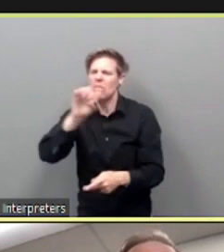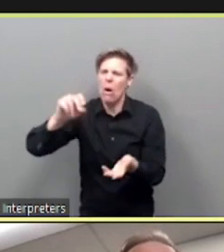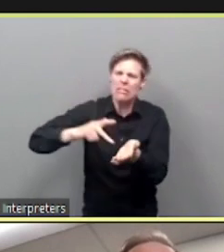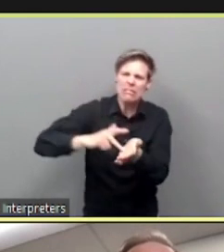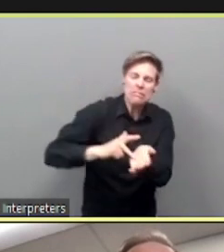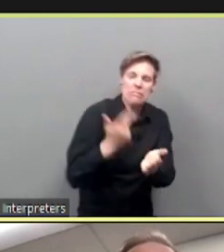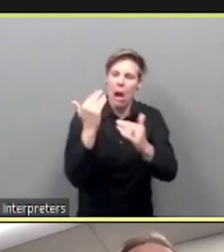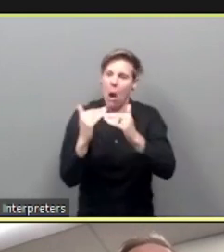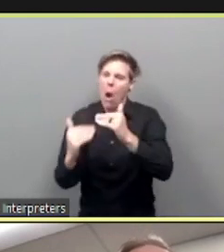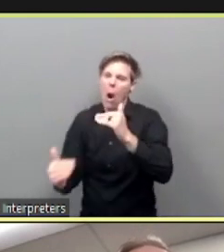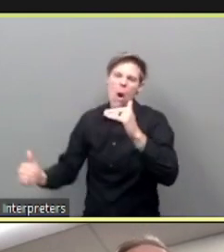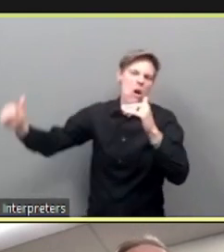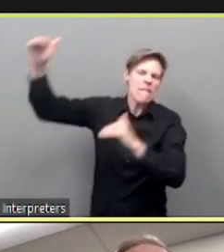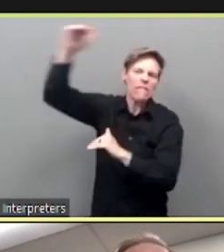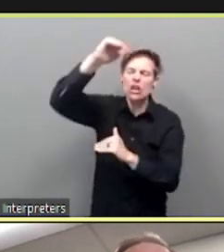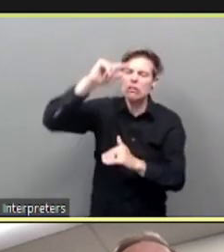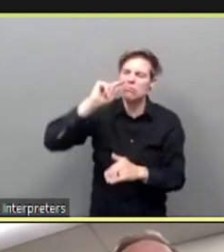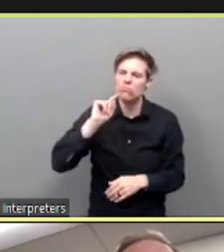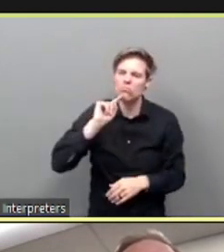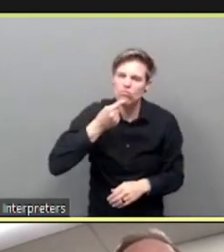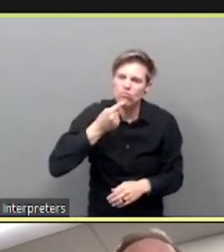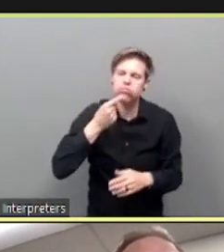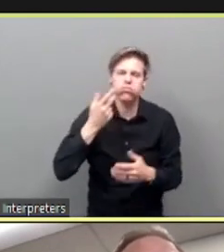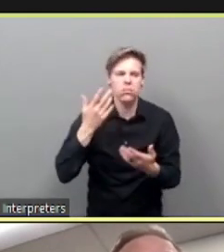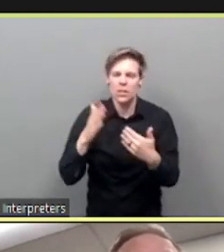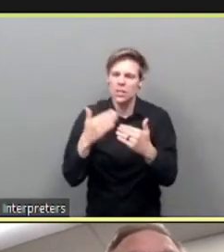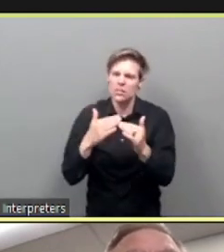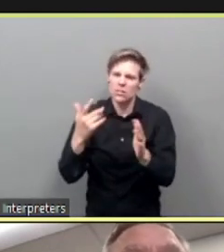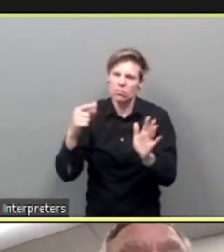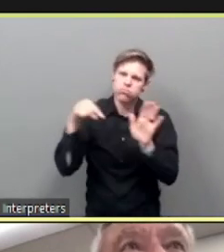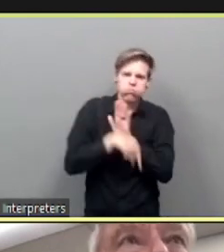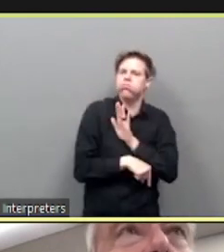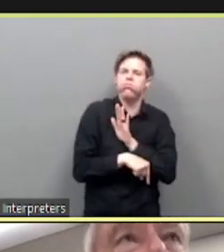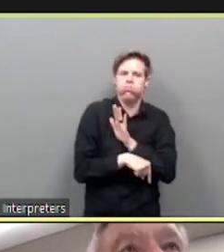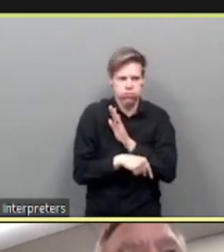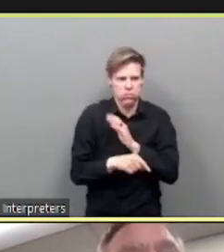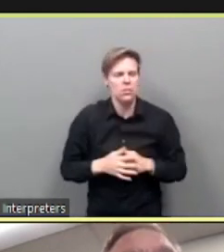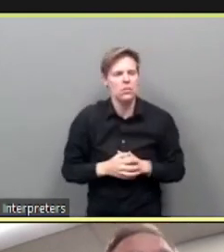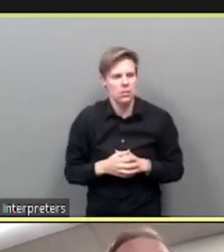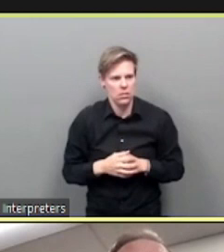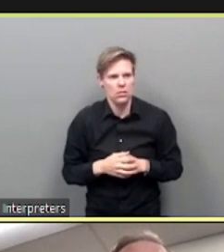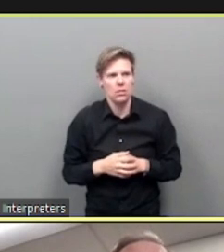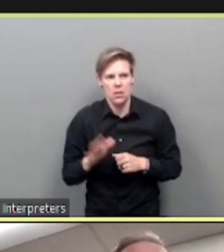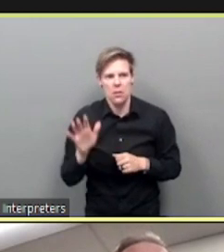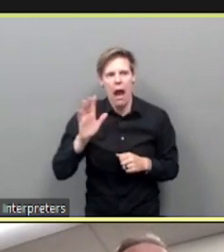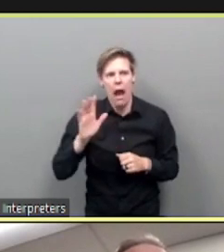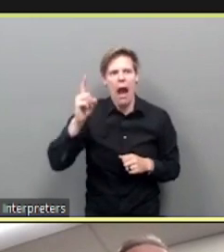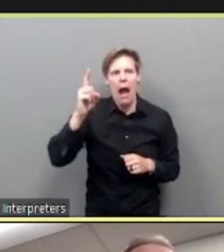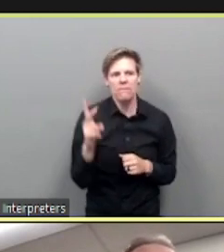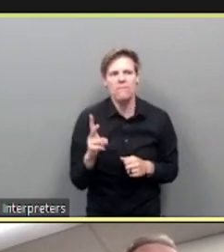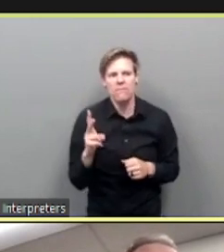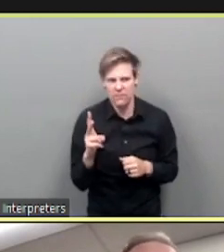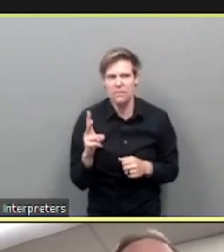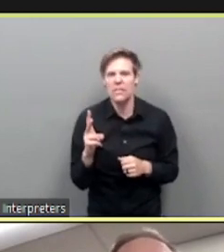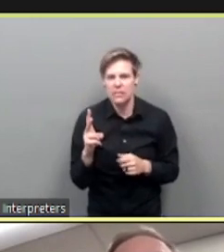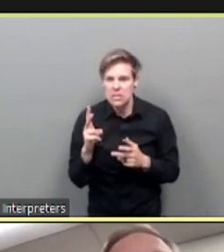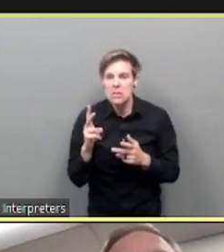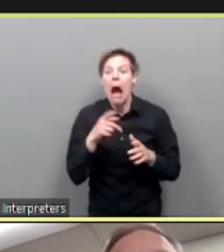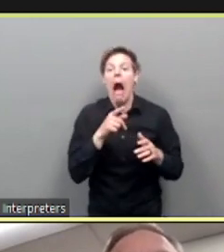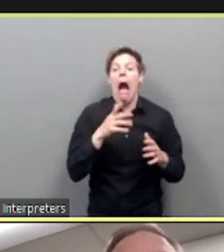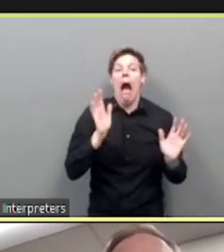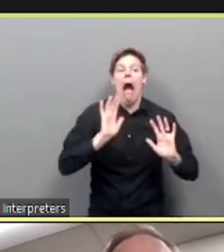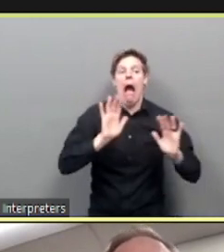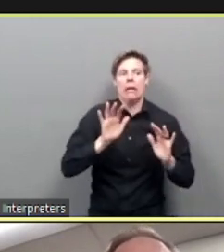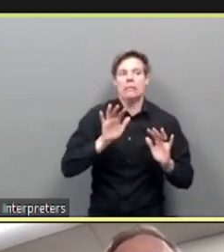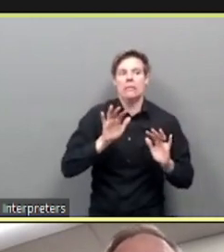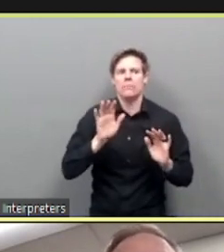dose in a day. Of these 20 people, about half of them receive treatment of the 15 people now,